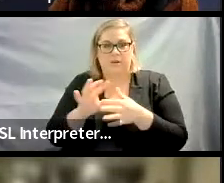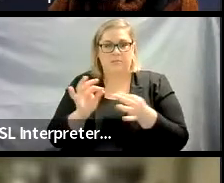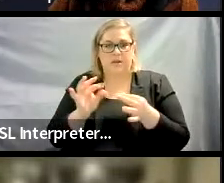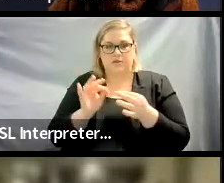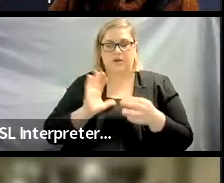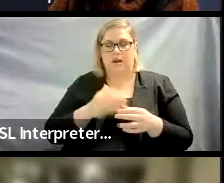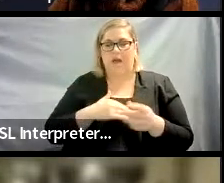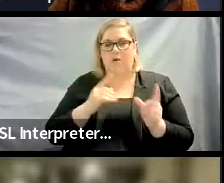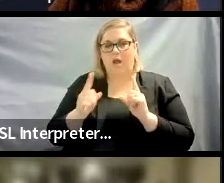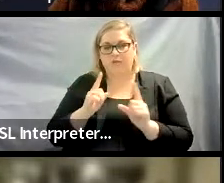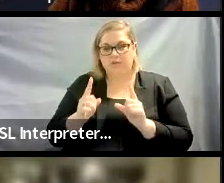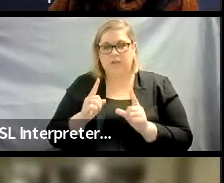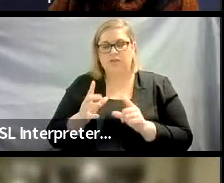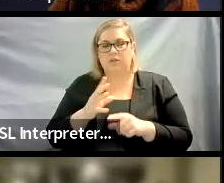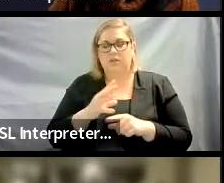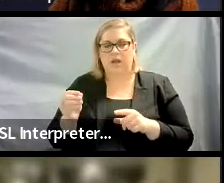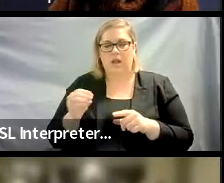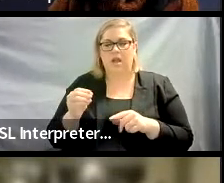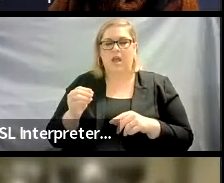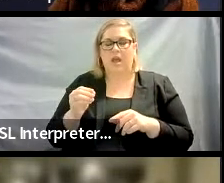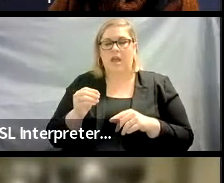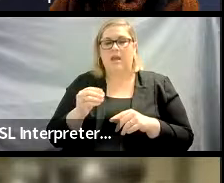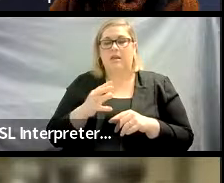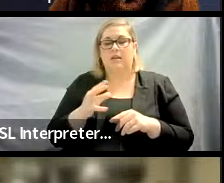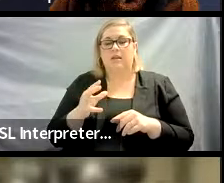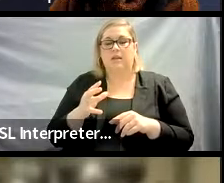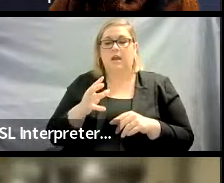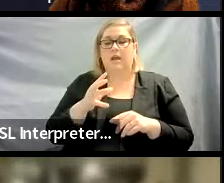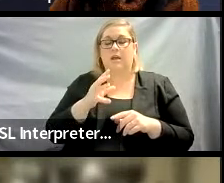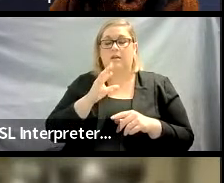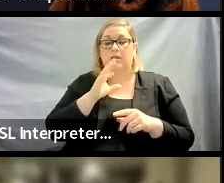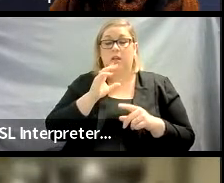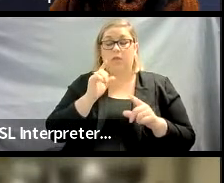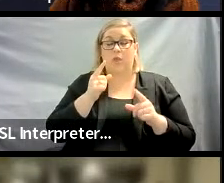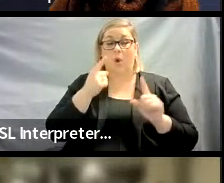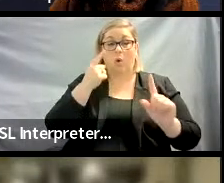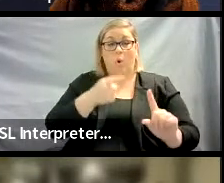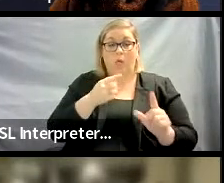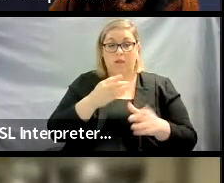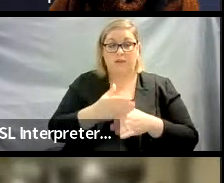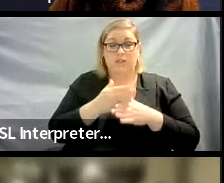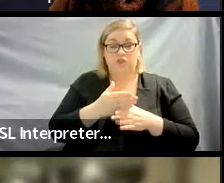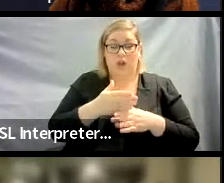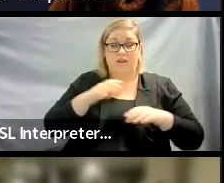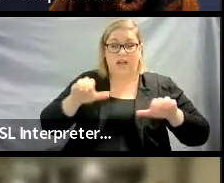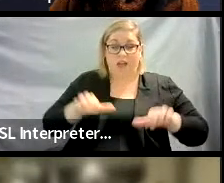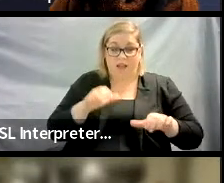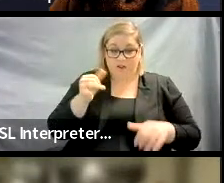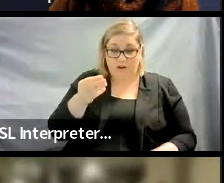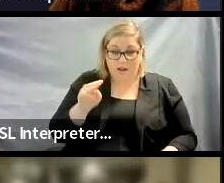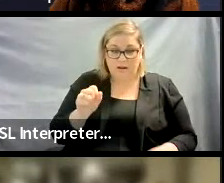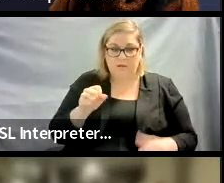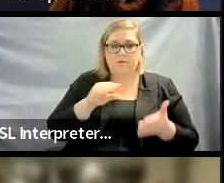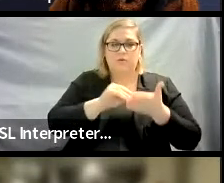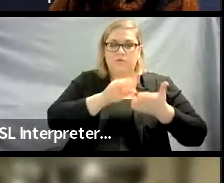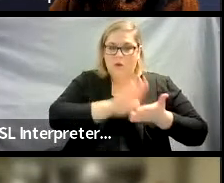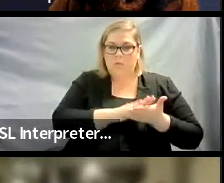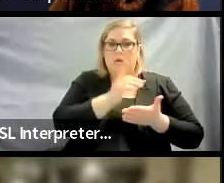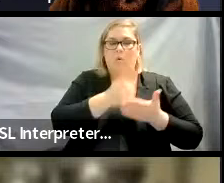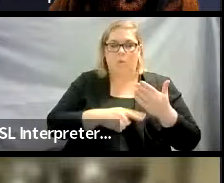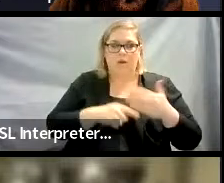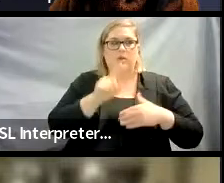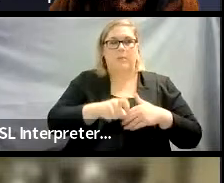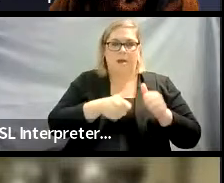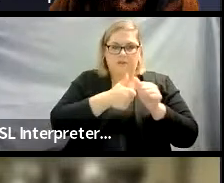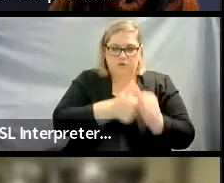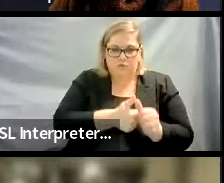our conversations as we're talking. And the goal of us sharing action items is to document the ones that need to be tracked.